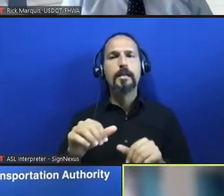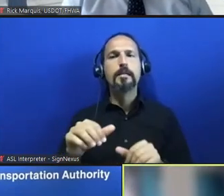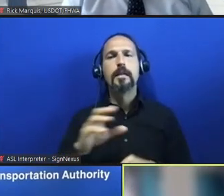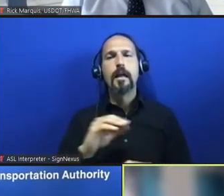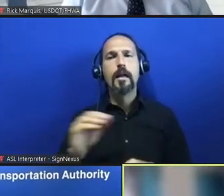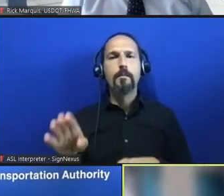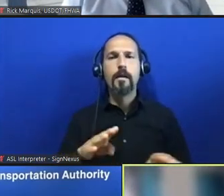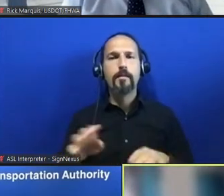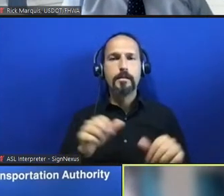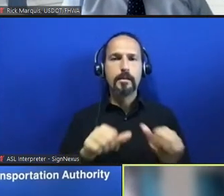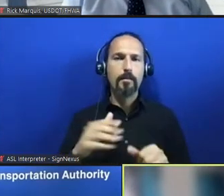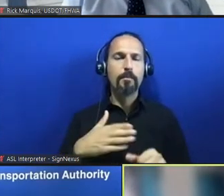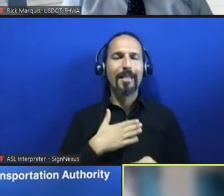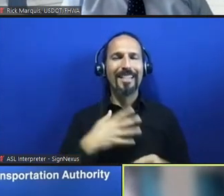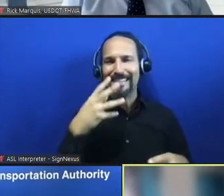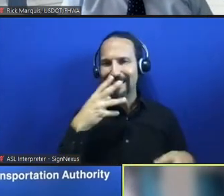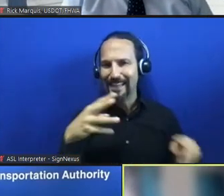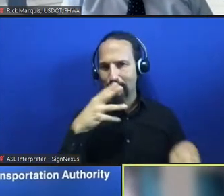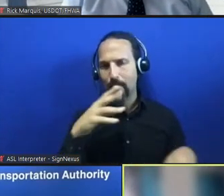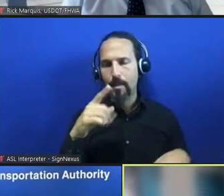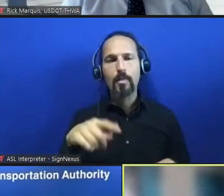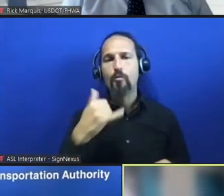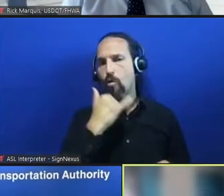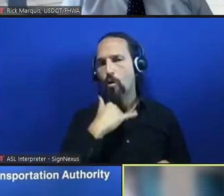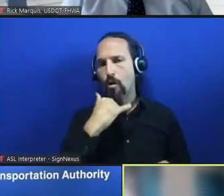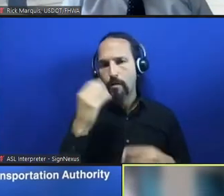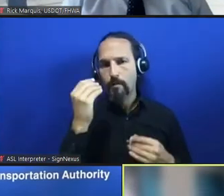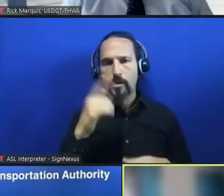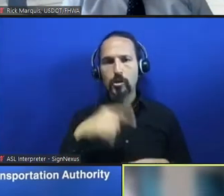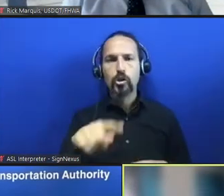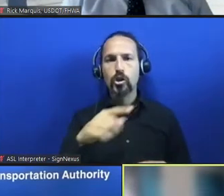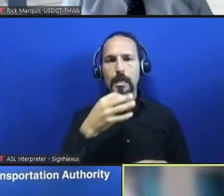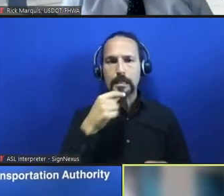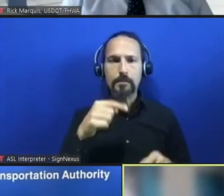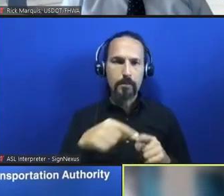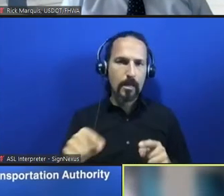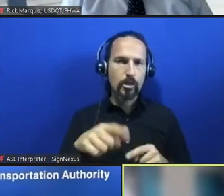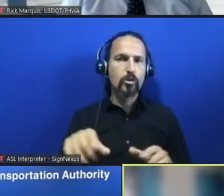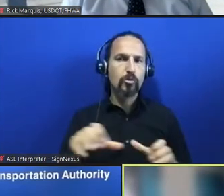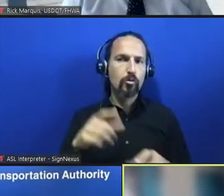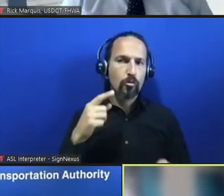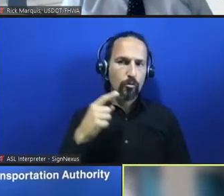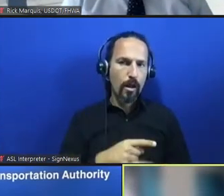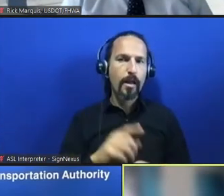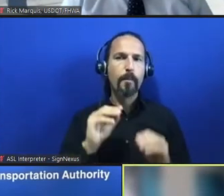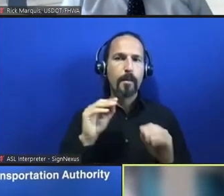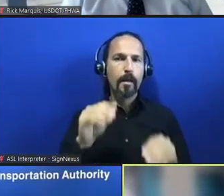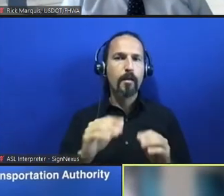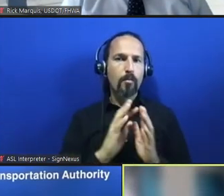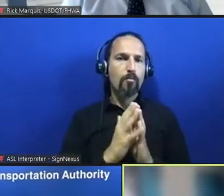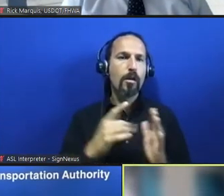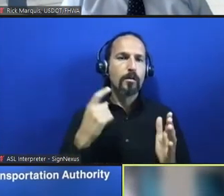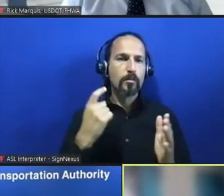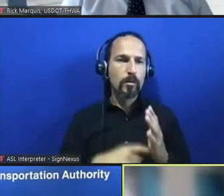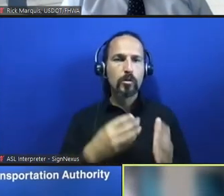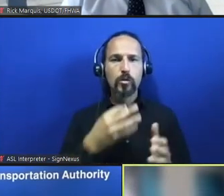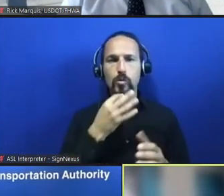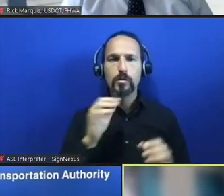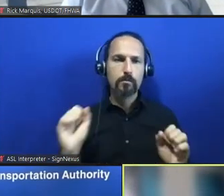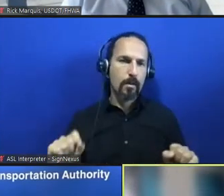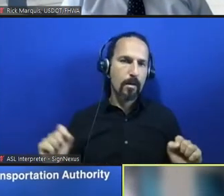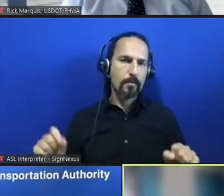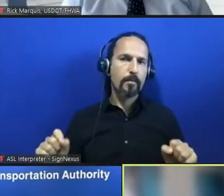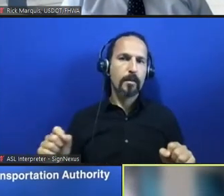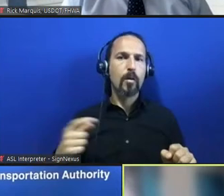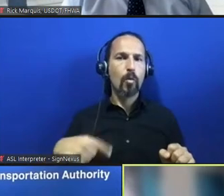I please ask you to ignore that misinformation as I know that you are the experts here and do what's right which is to implement congestion pricing as soon as possible